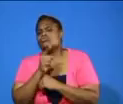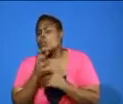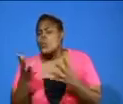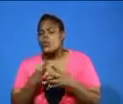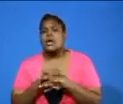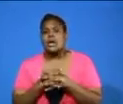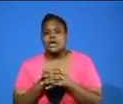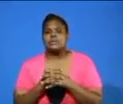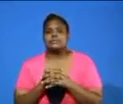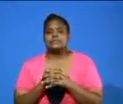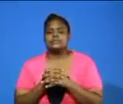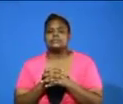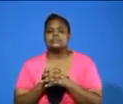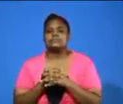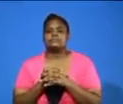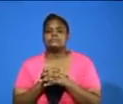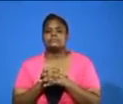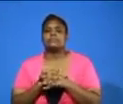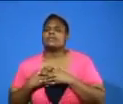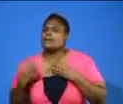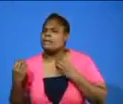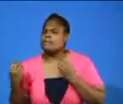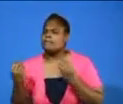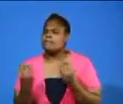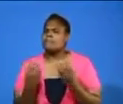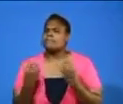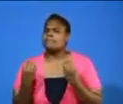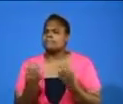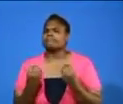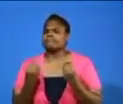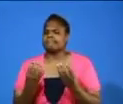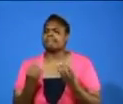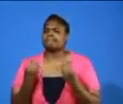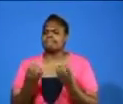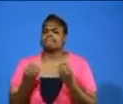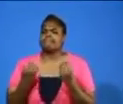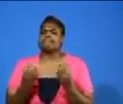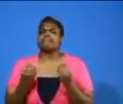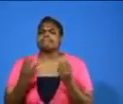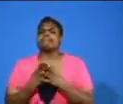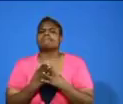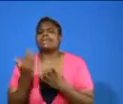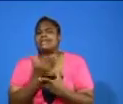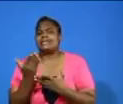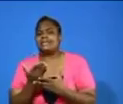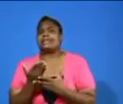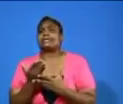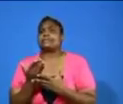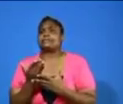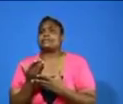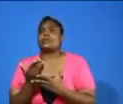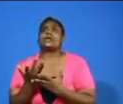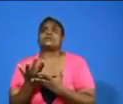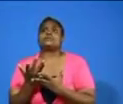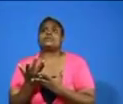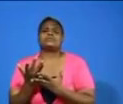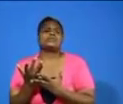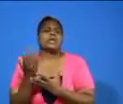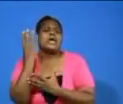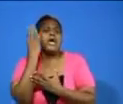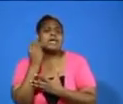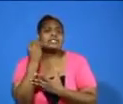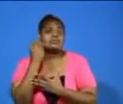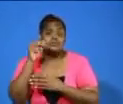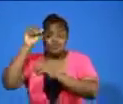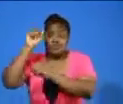is, there are many reasons that plunge us from the mountain of Carmel to